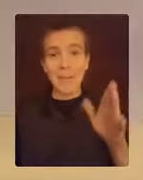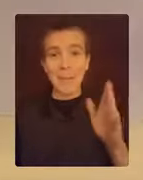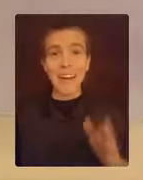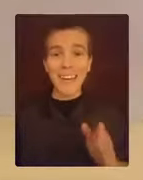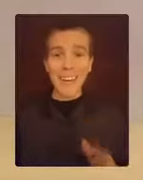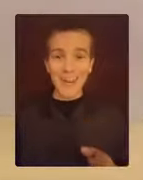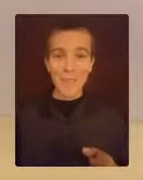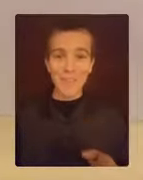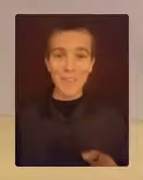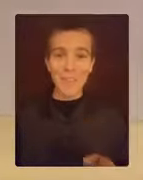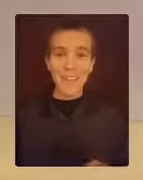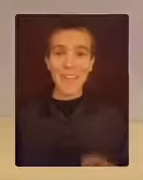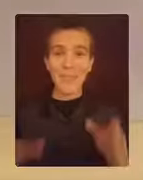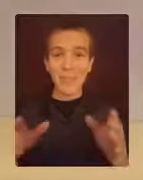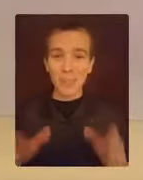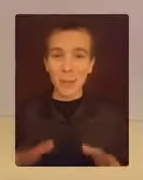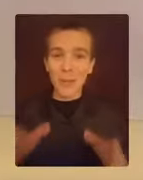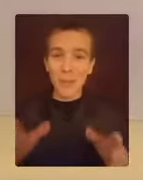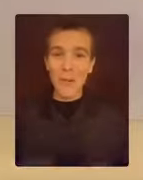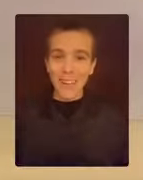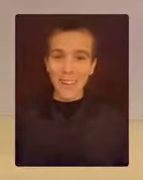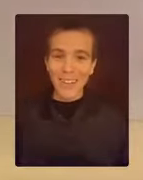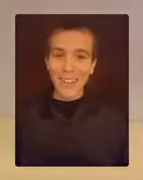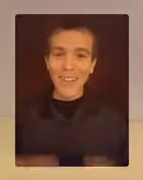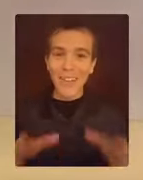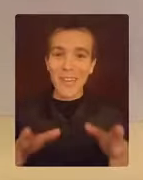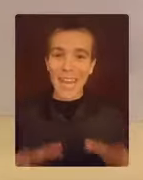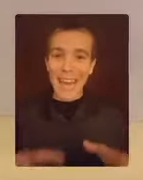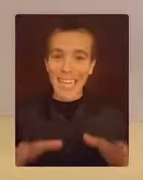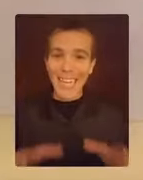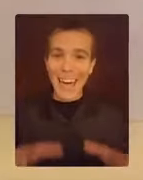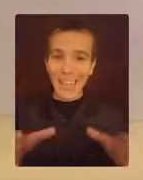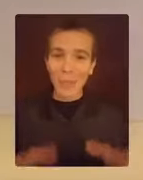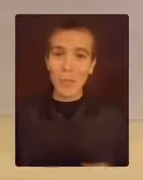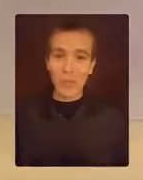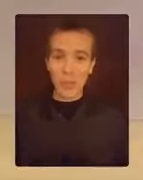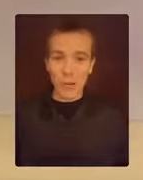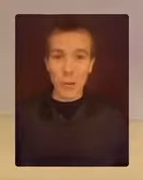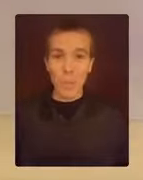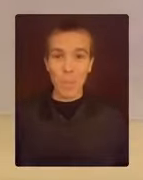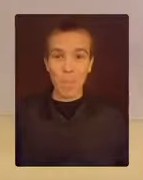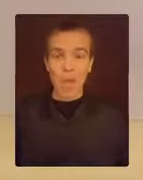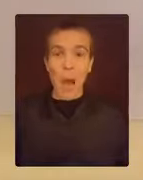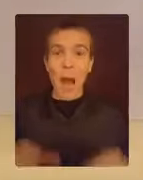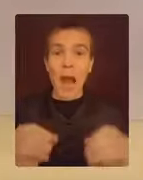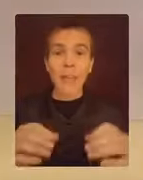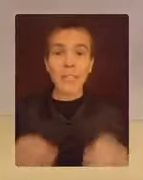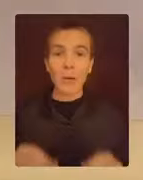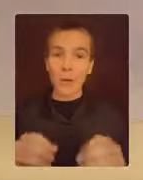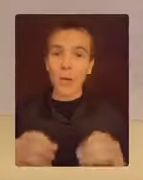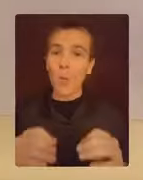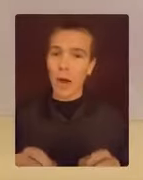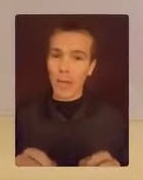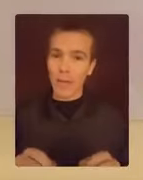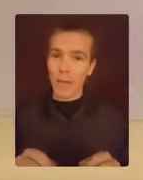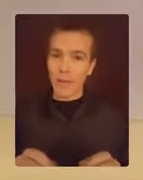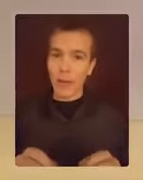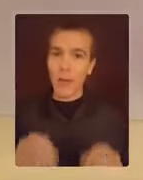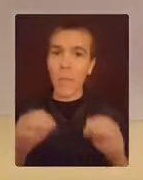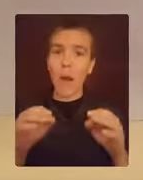tell you right now, if you're smoking weed, you cannot lucid dream. I don't know